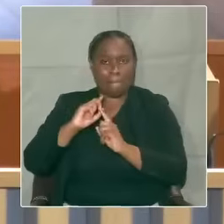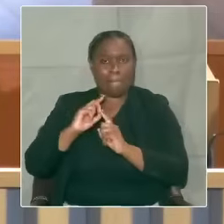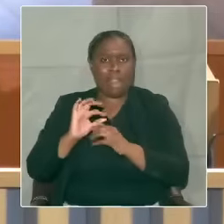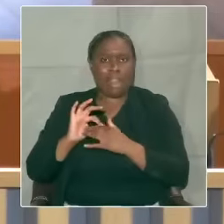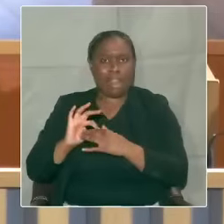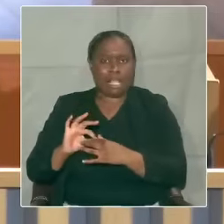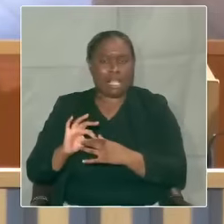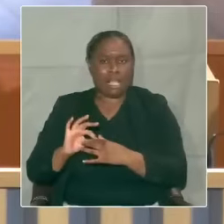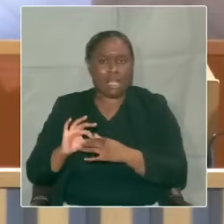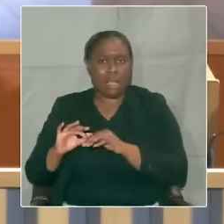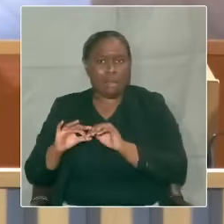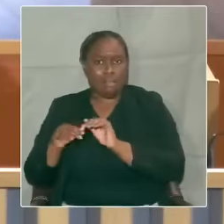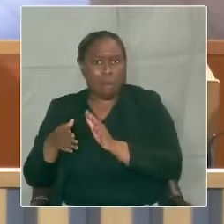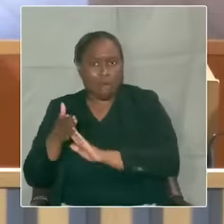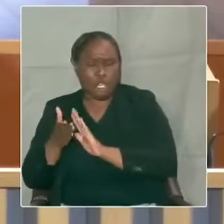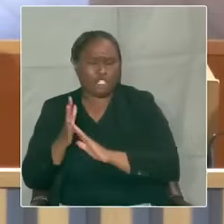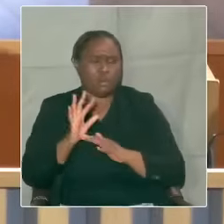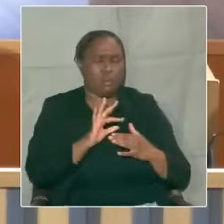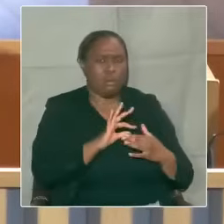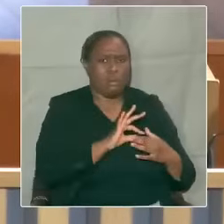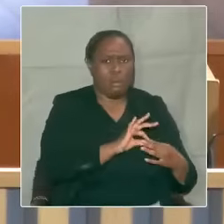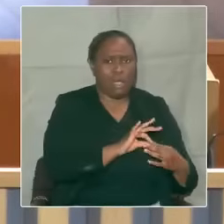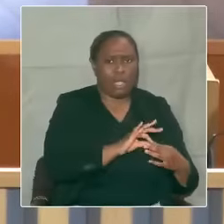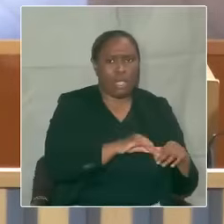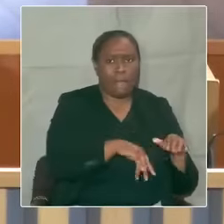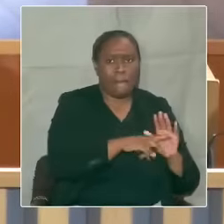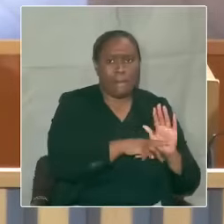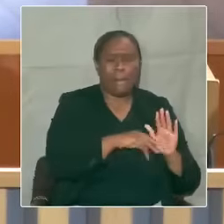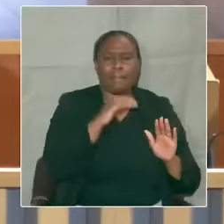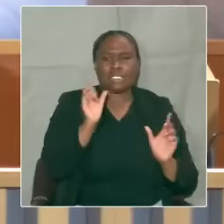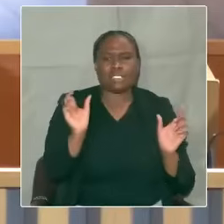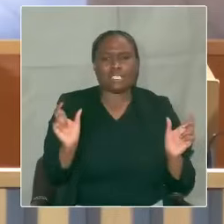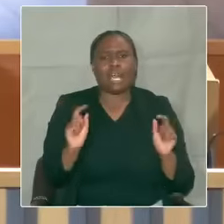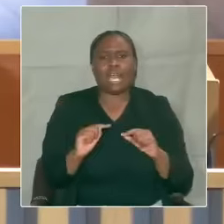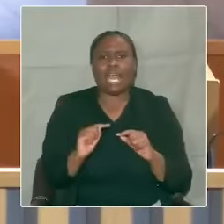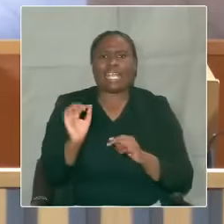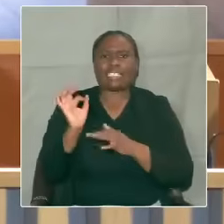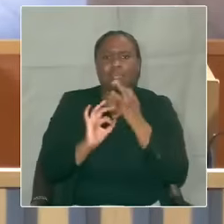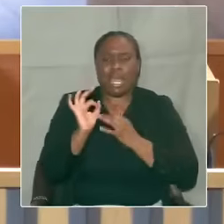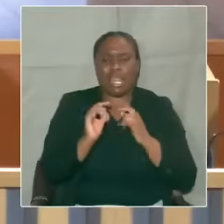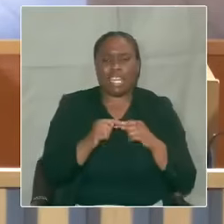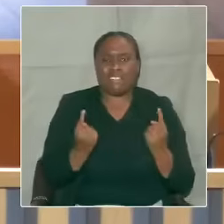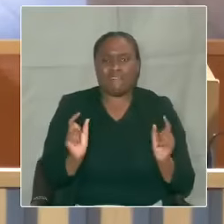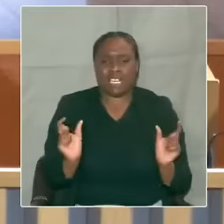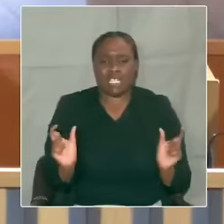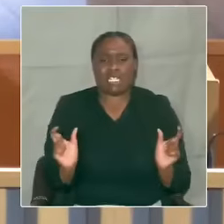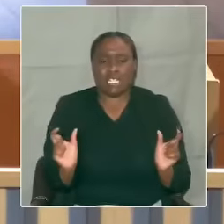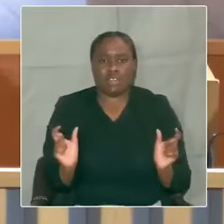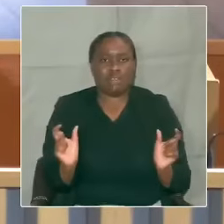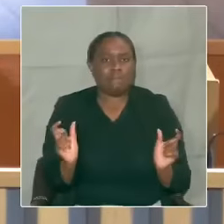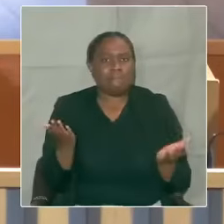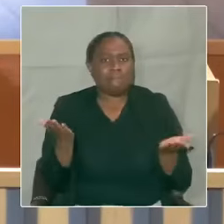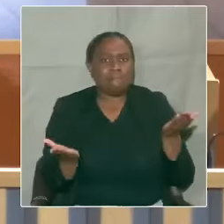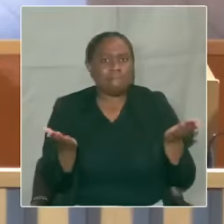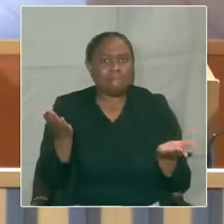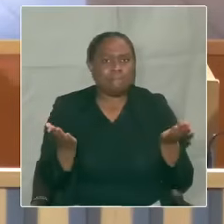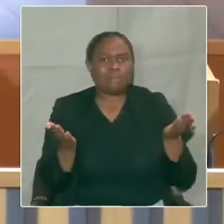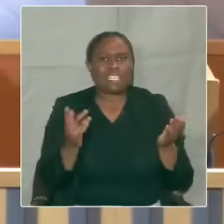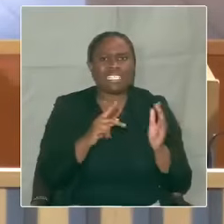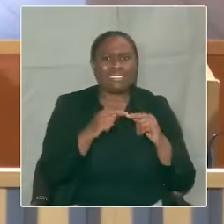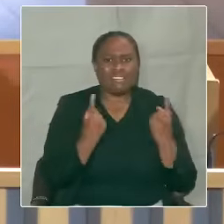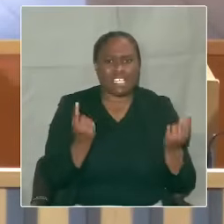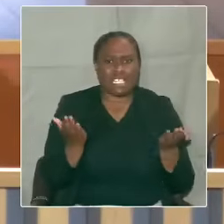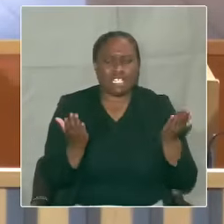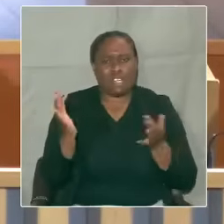just tell us what exactly the differences are. What are the inner and outer contours of each